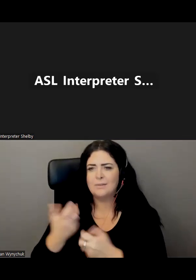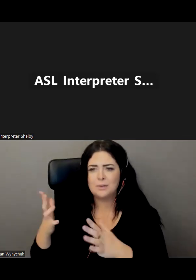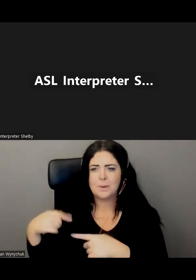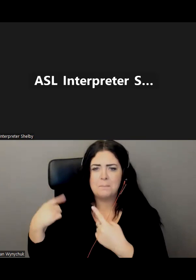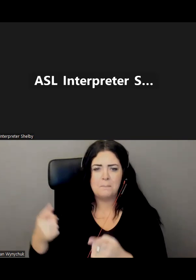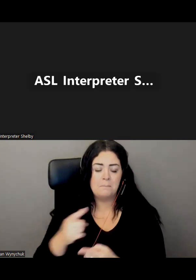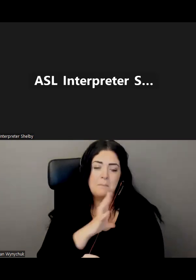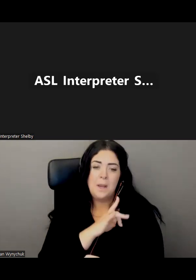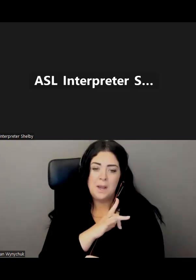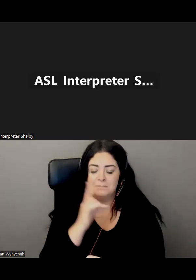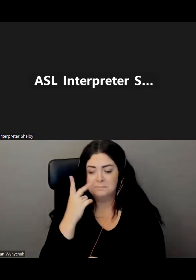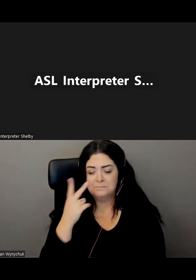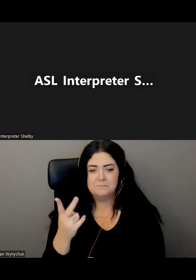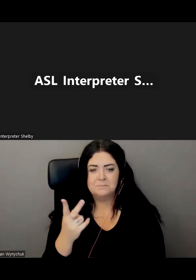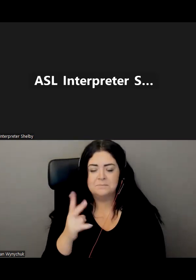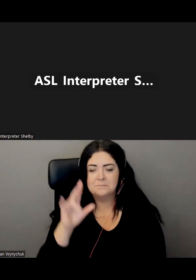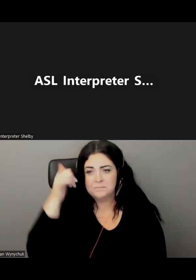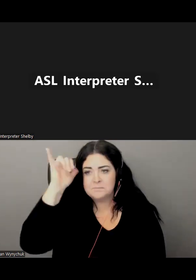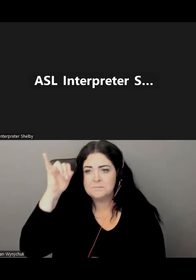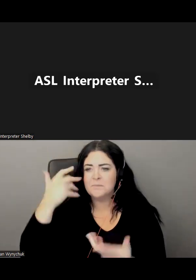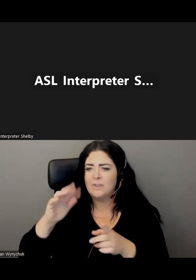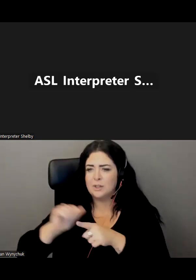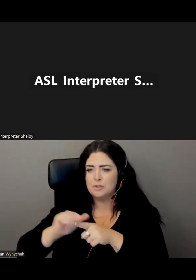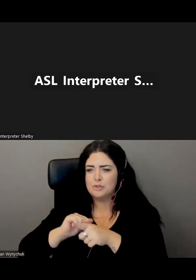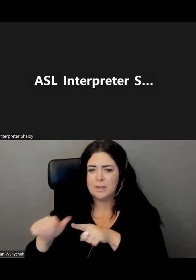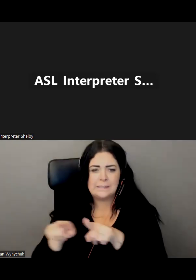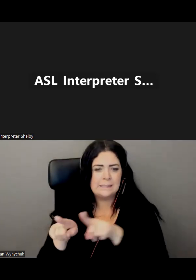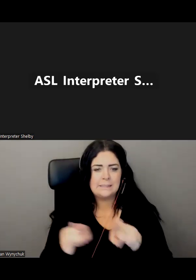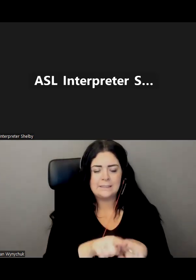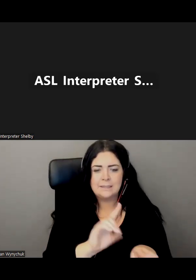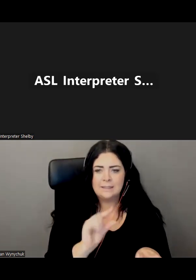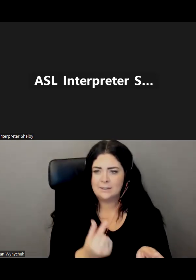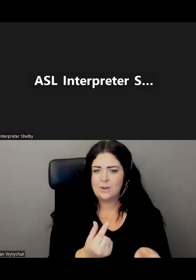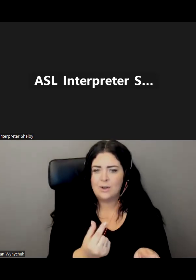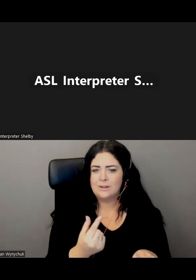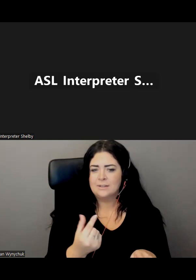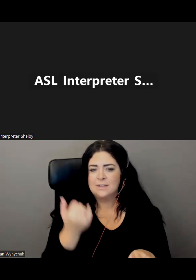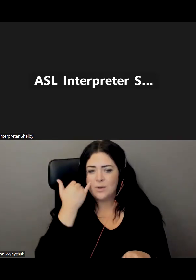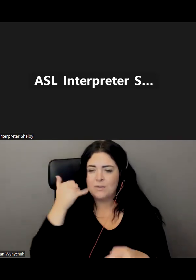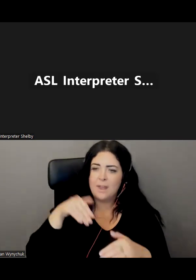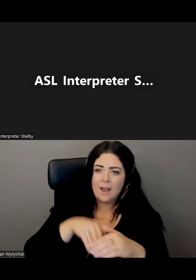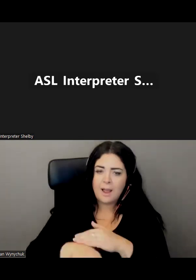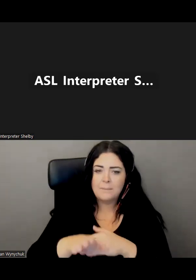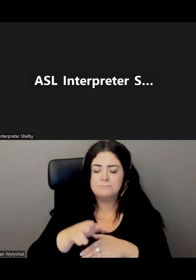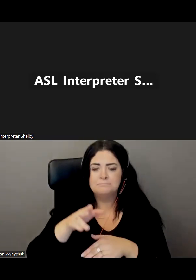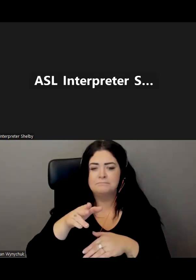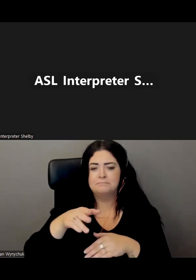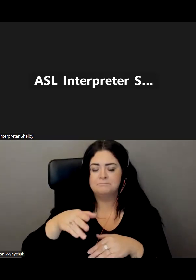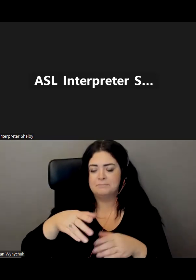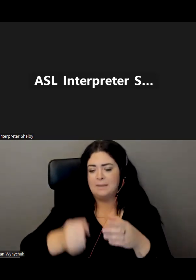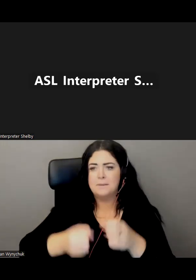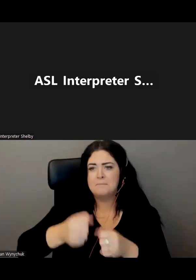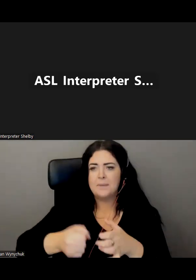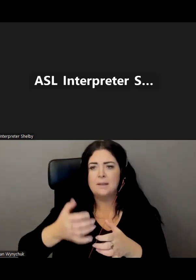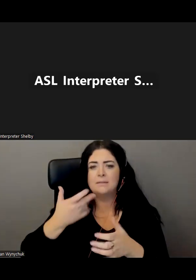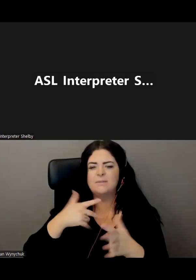so cool. The cows are actually trained just like dogs. They get a little bit of a treat as they go in, and now pretty much all the cows are